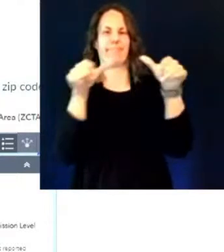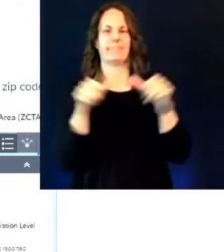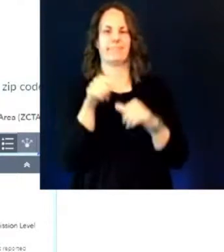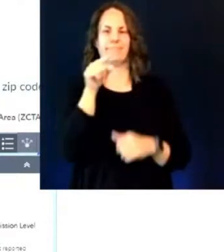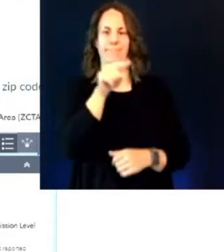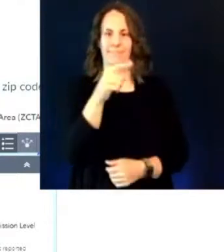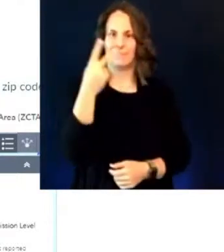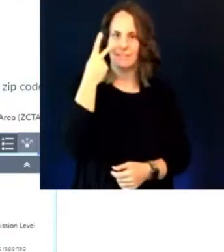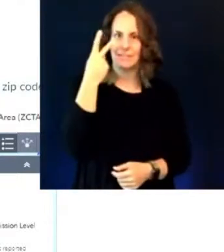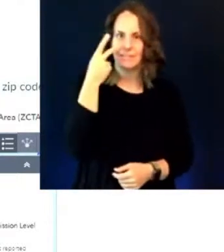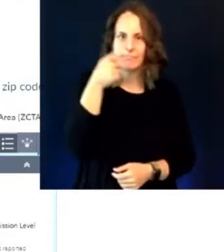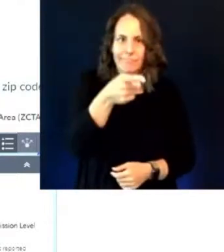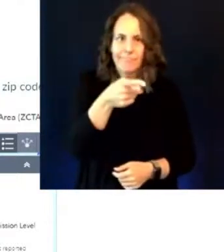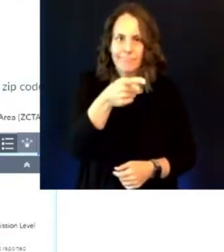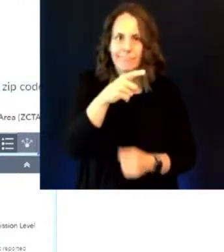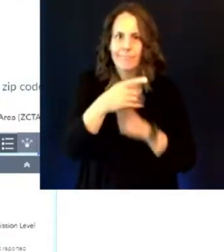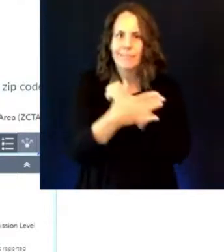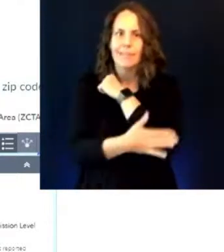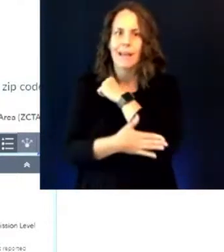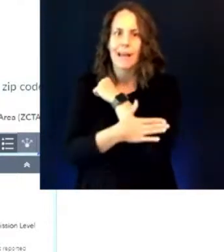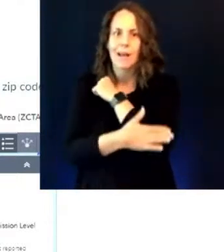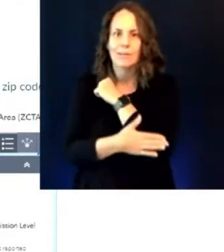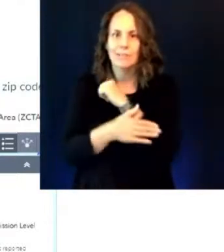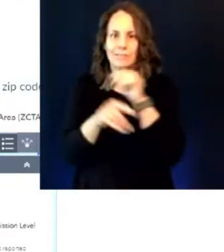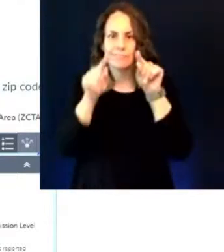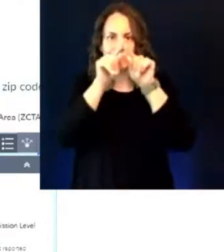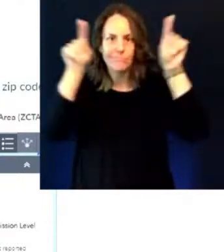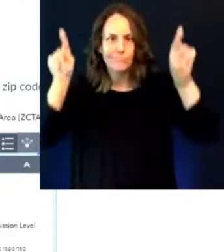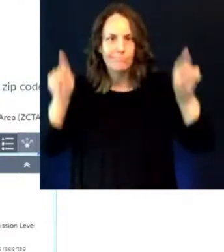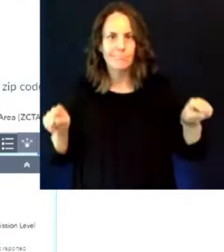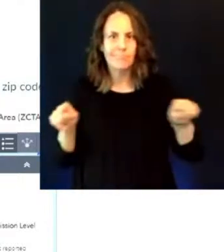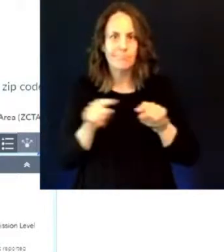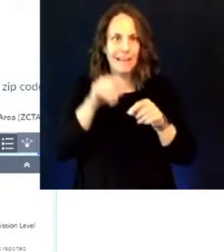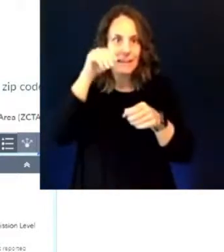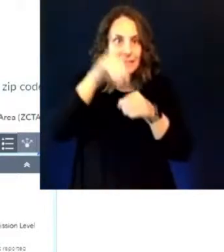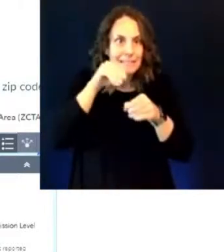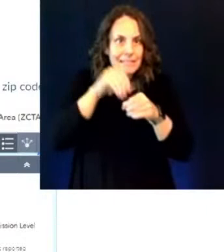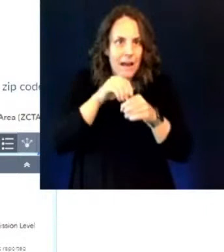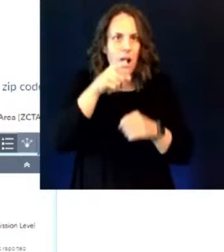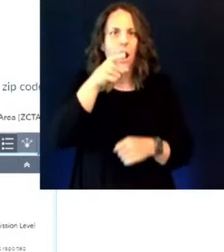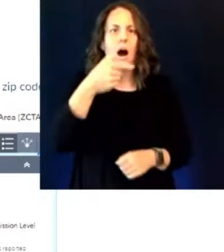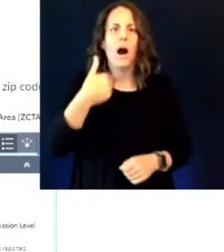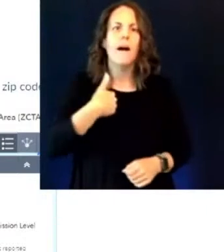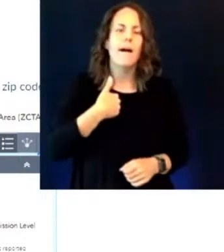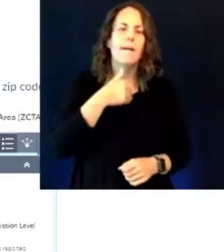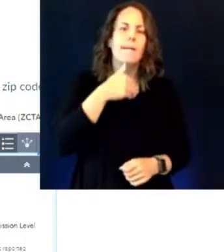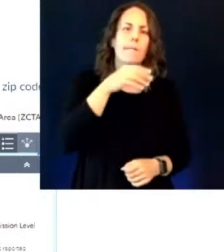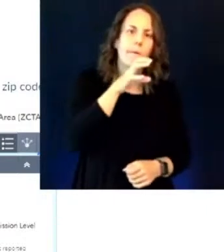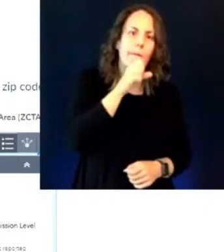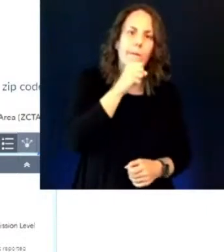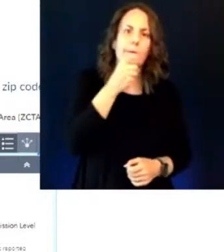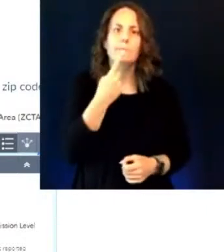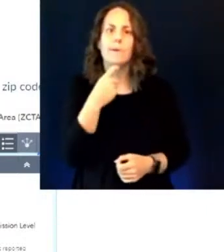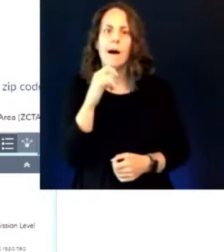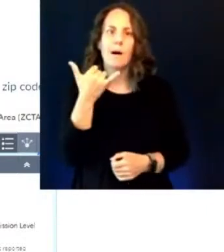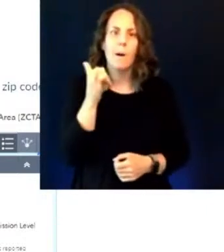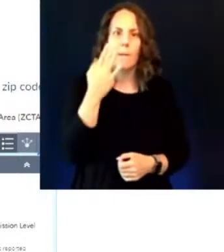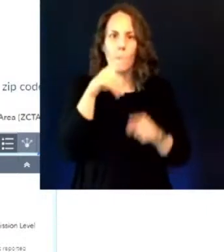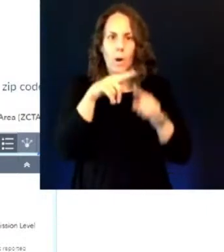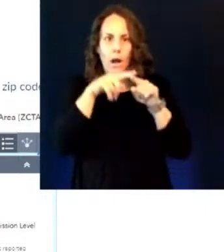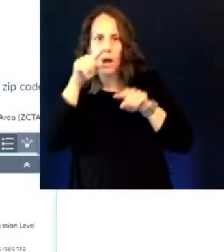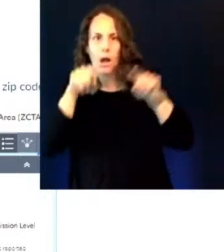the census tract level. So you can see some more detailed information locally about what is happening with your transmission